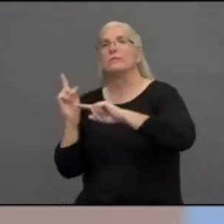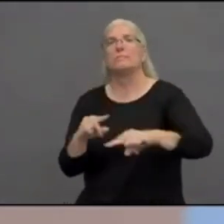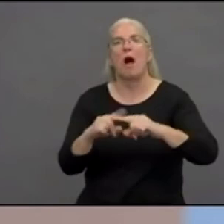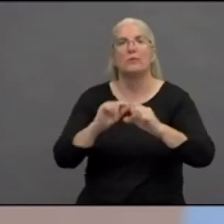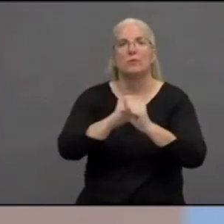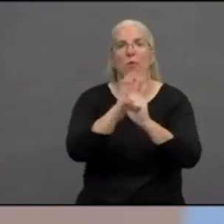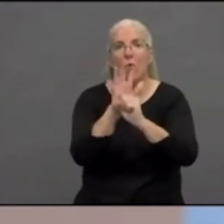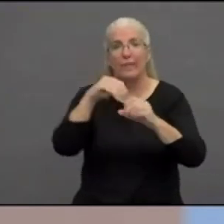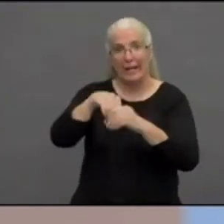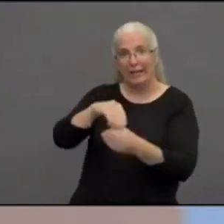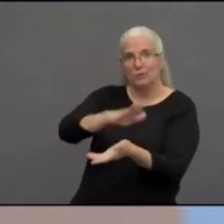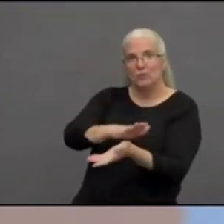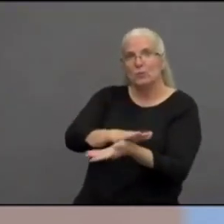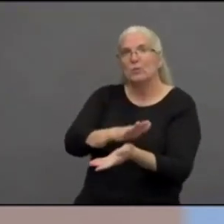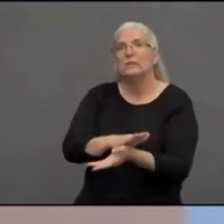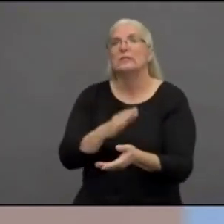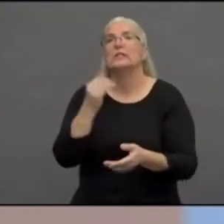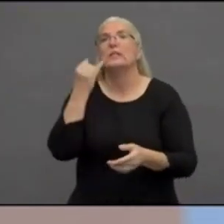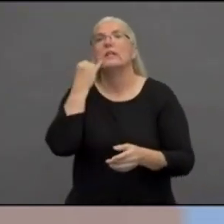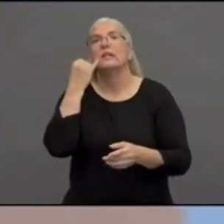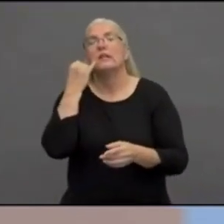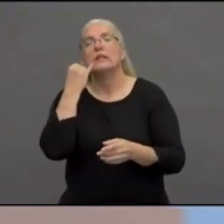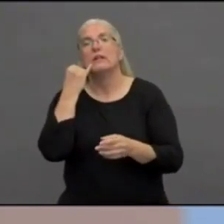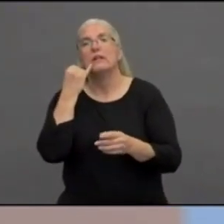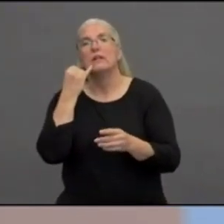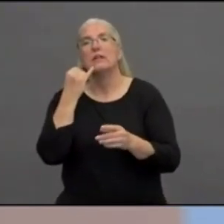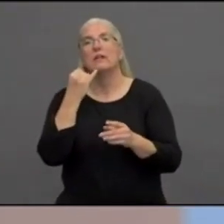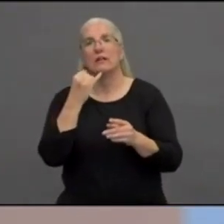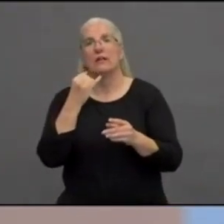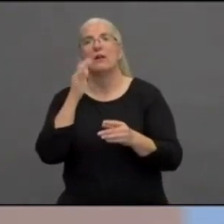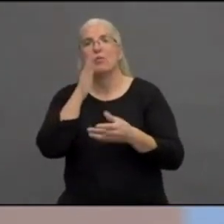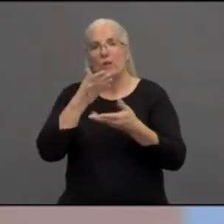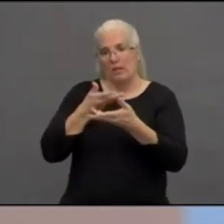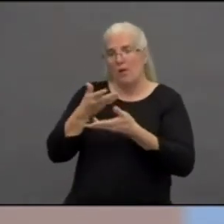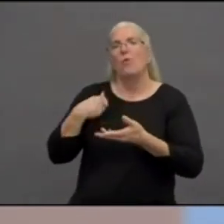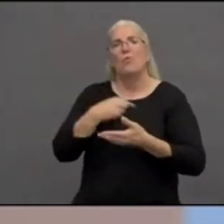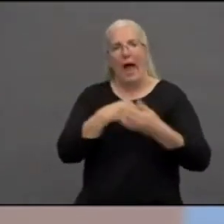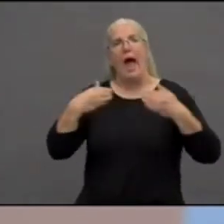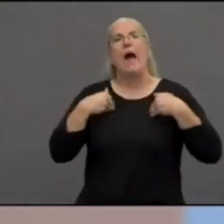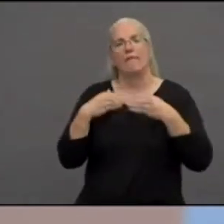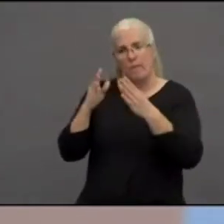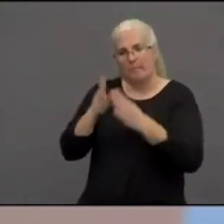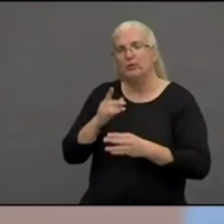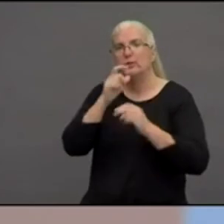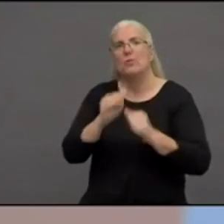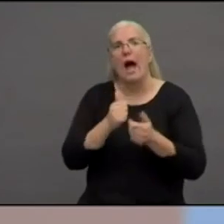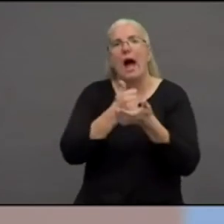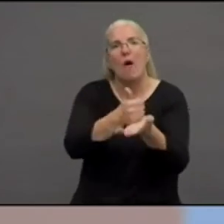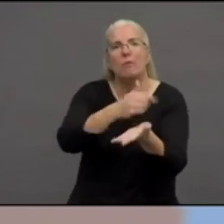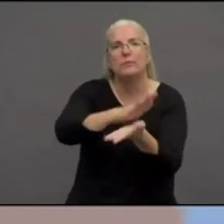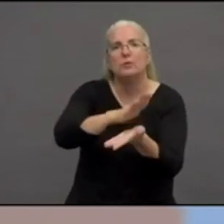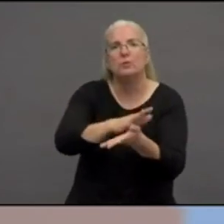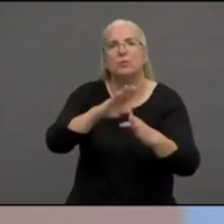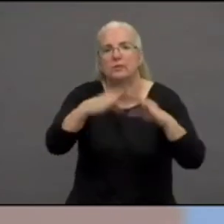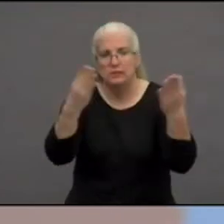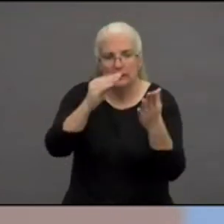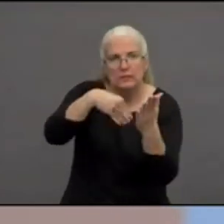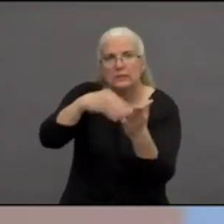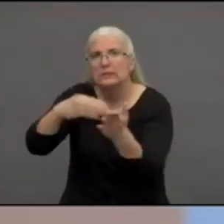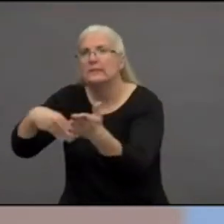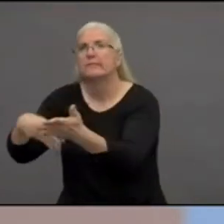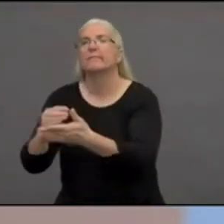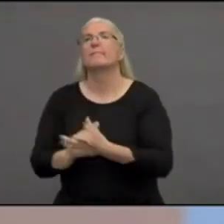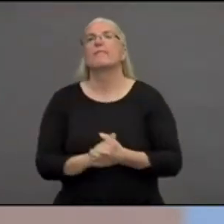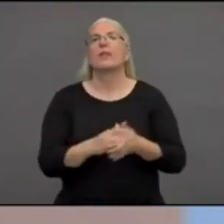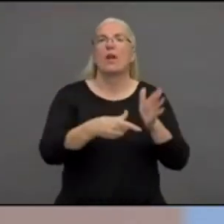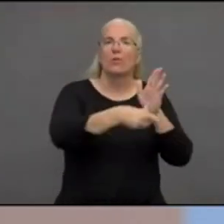a liaison that would help them go through their plan to ensure that they had met all those key criteria. And then it would be reviewed by public health, and then